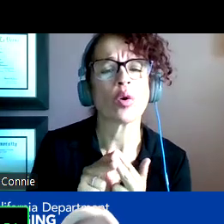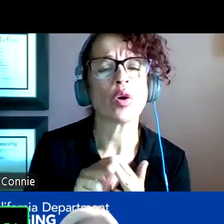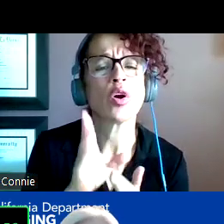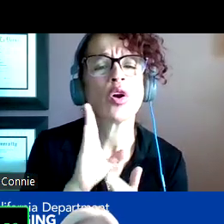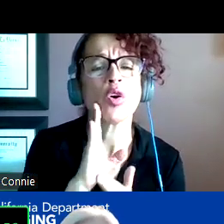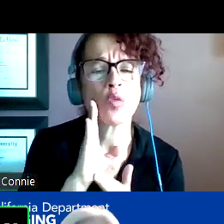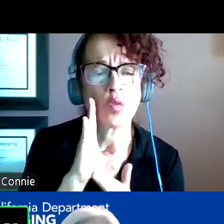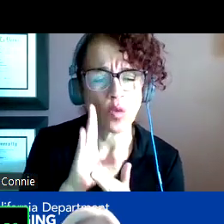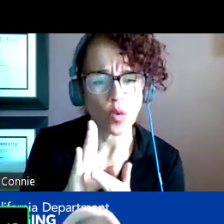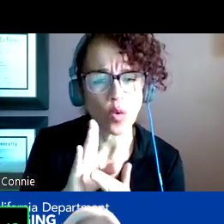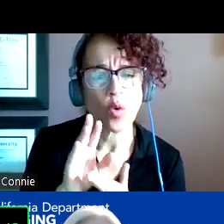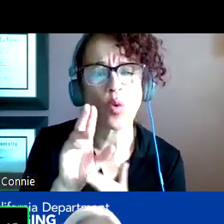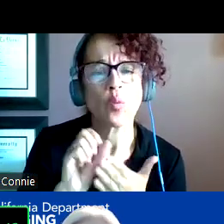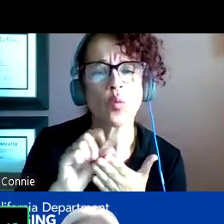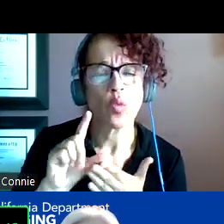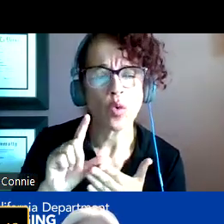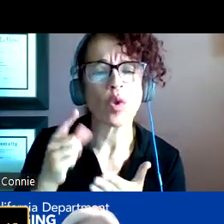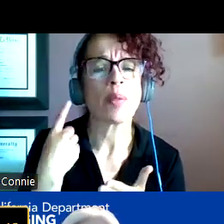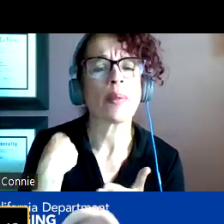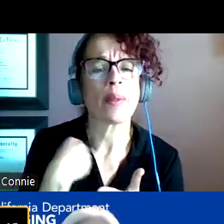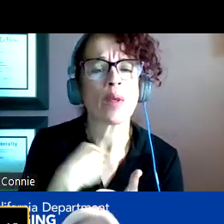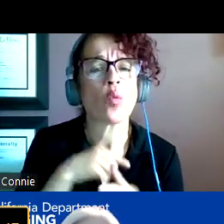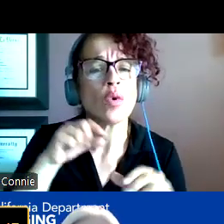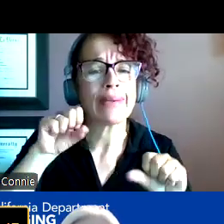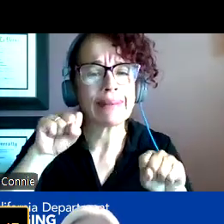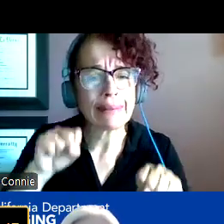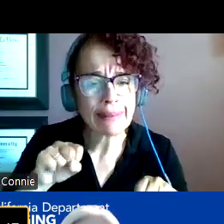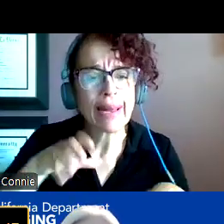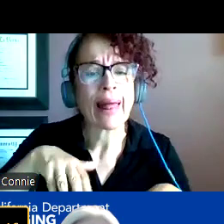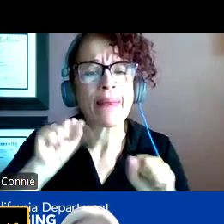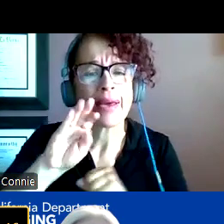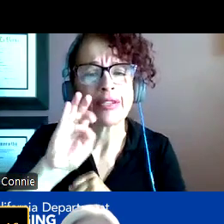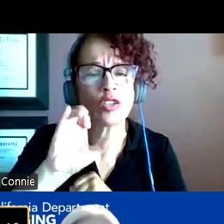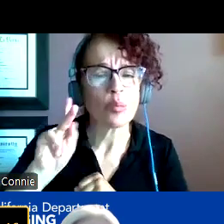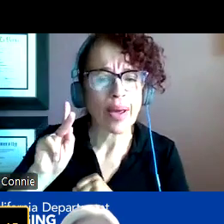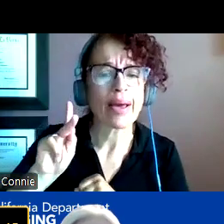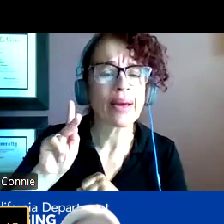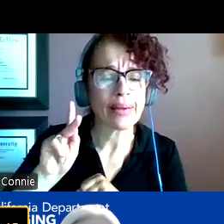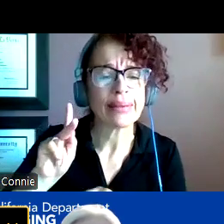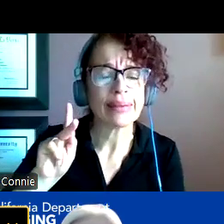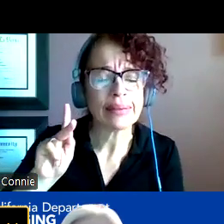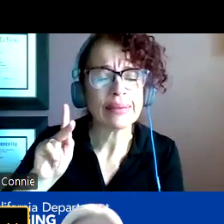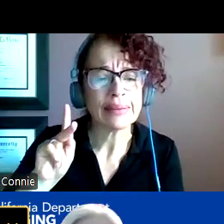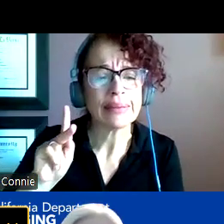be refilled, and we can take that back and